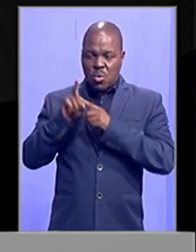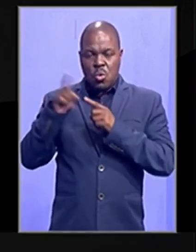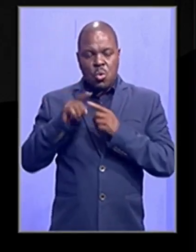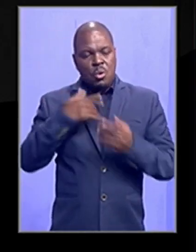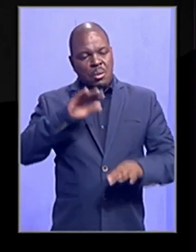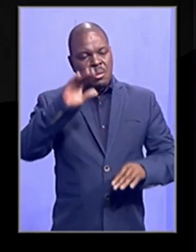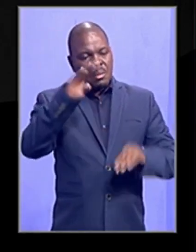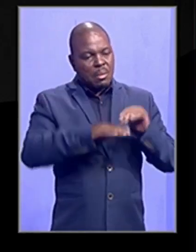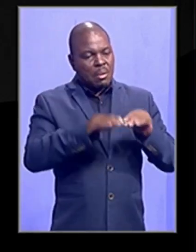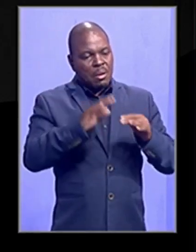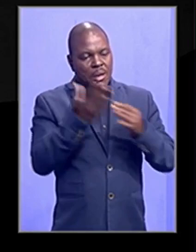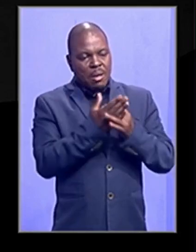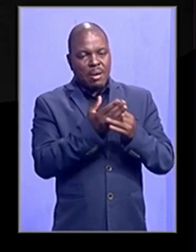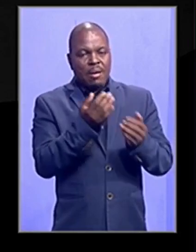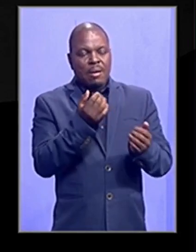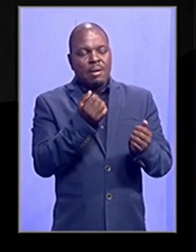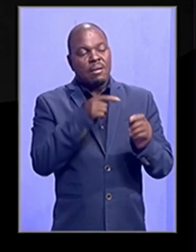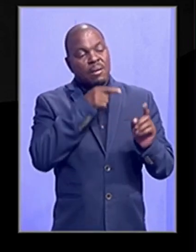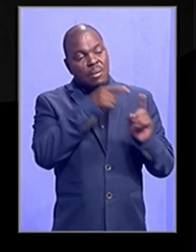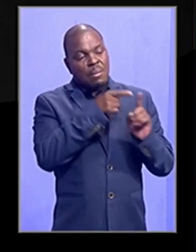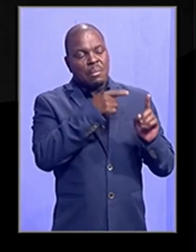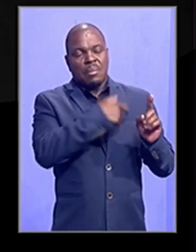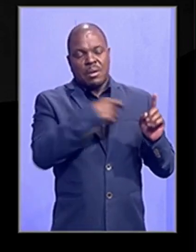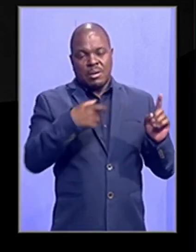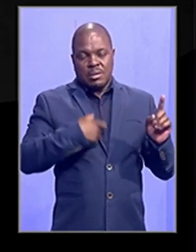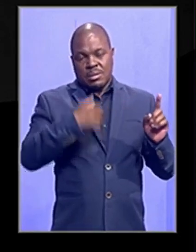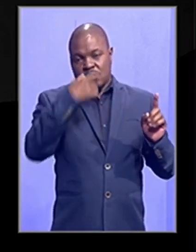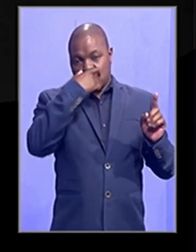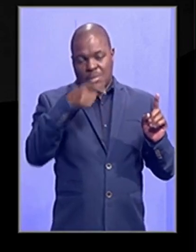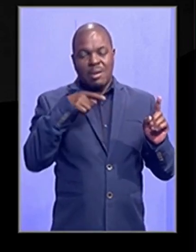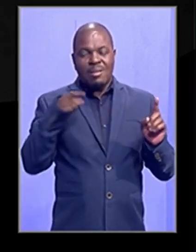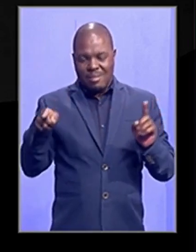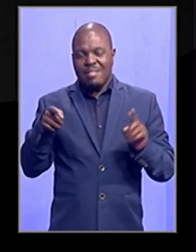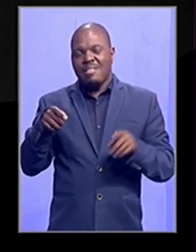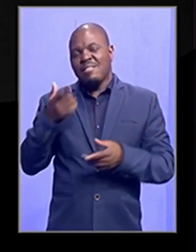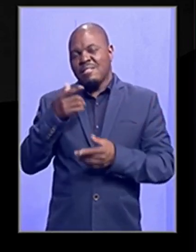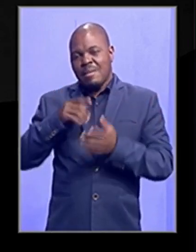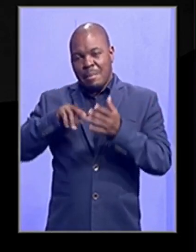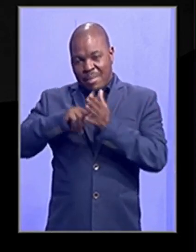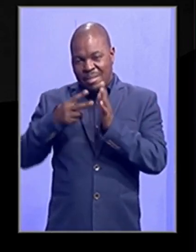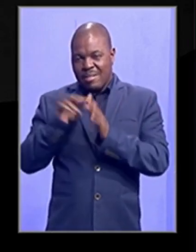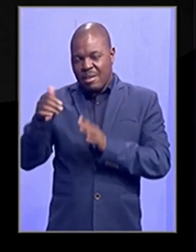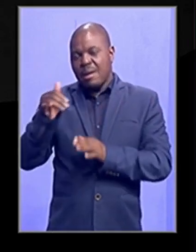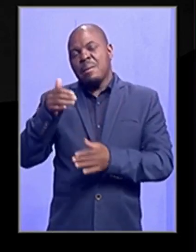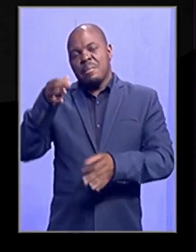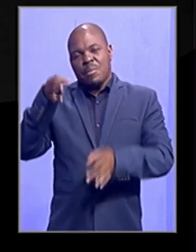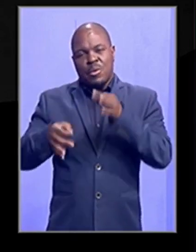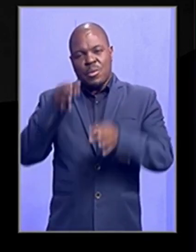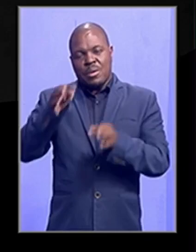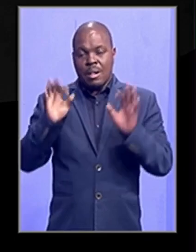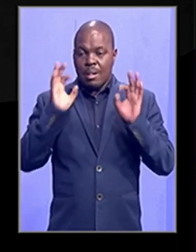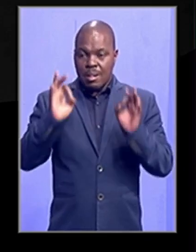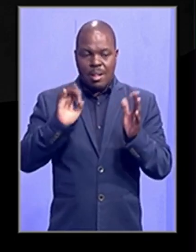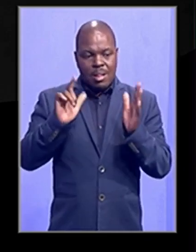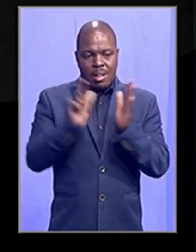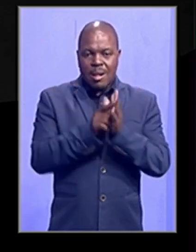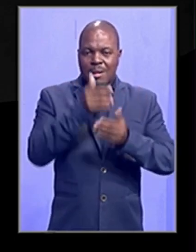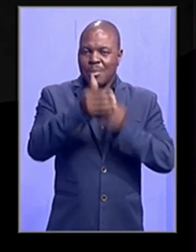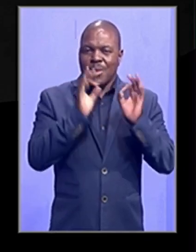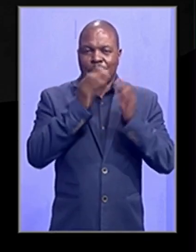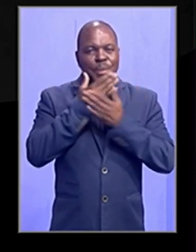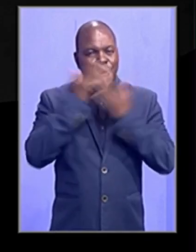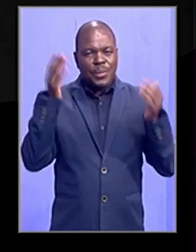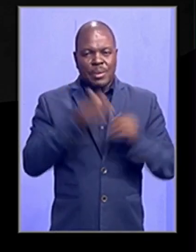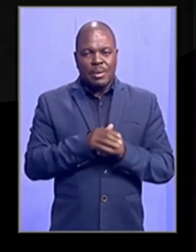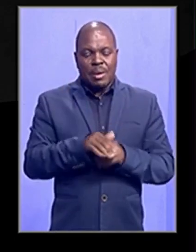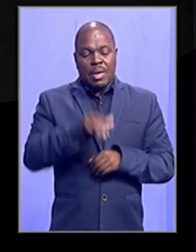President Ramaphosa is politically motivated and has little to no sound legal basis. The